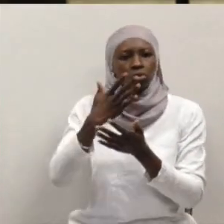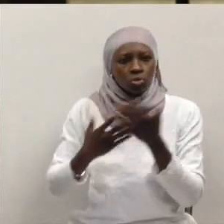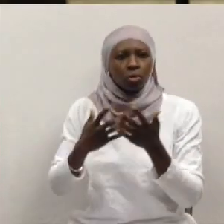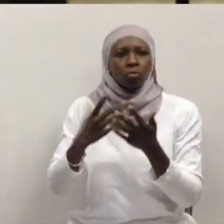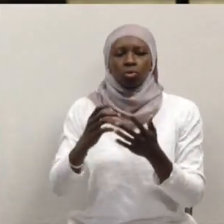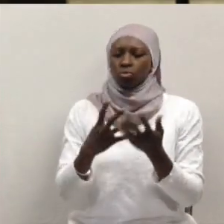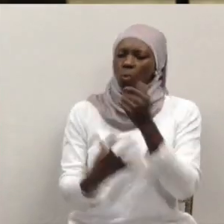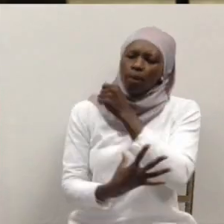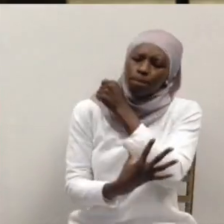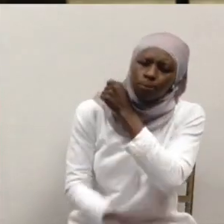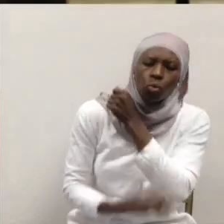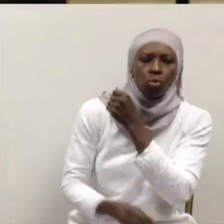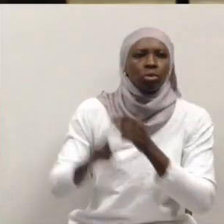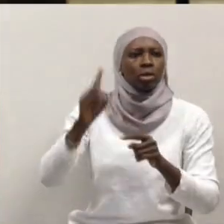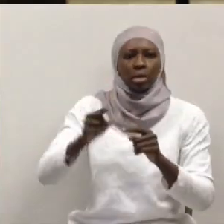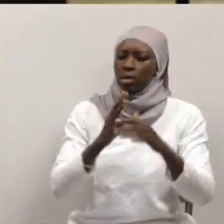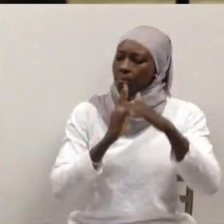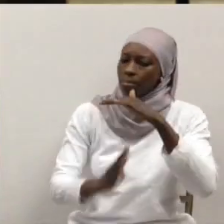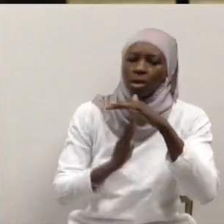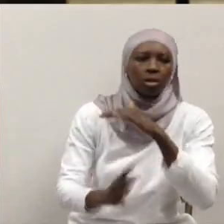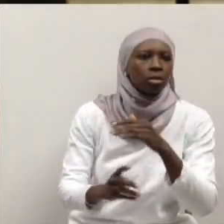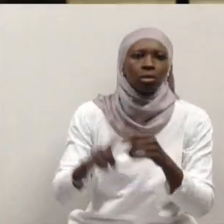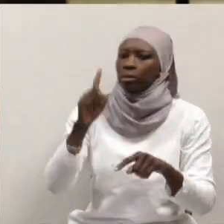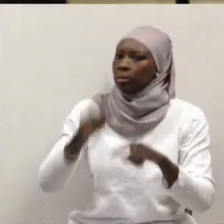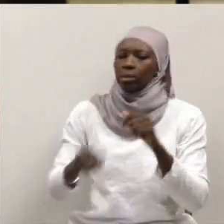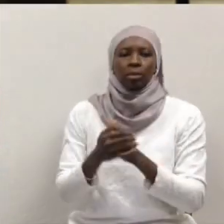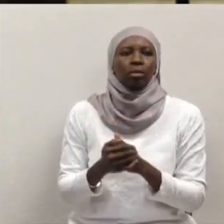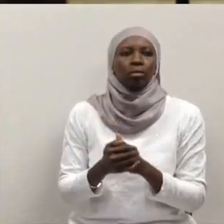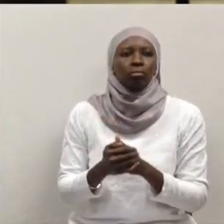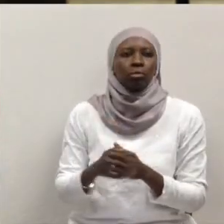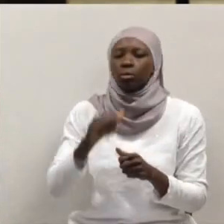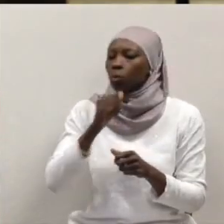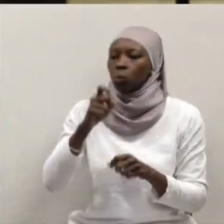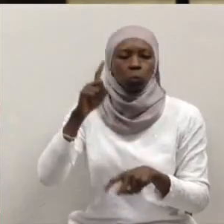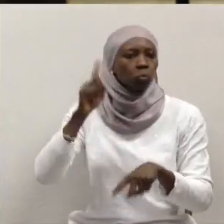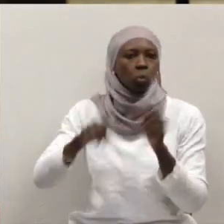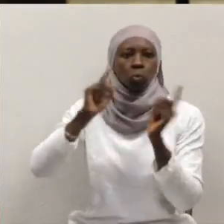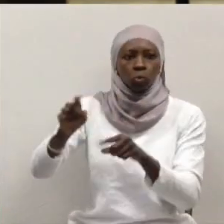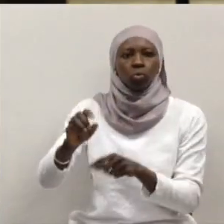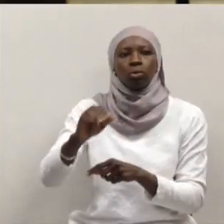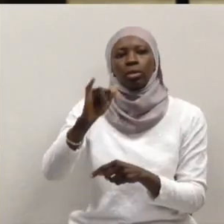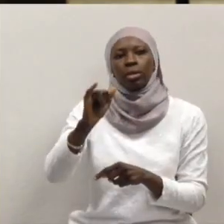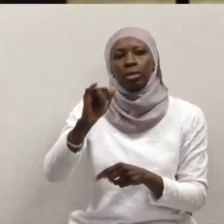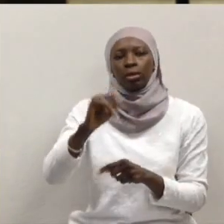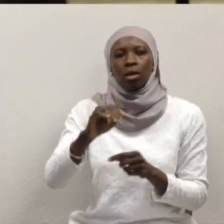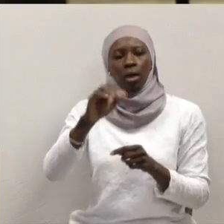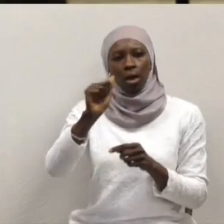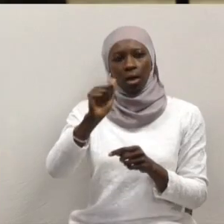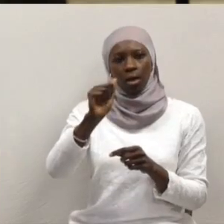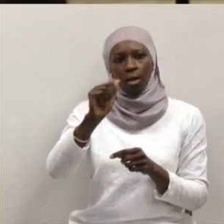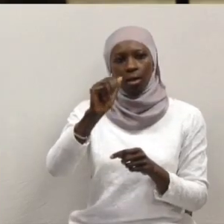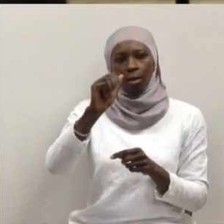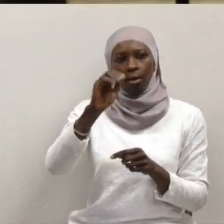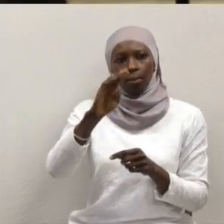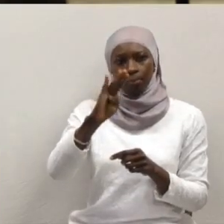their faith and stayed in Mecca. They couldn't go to Abyssinia, they couldn't even go to Medina, so they stayed